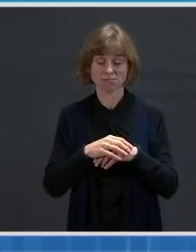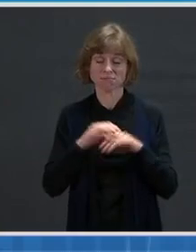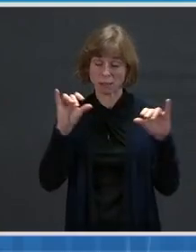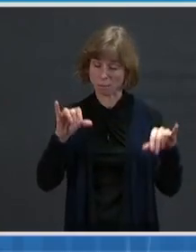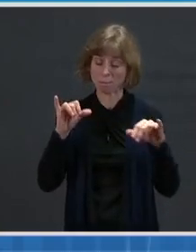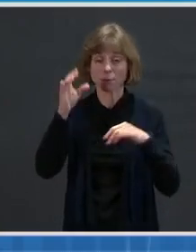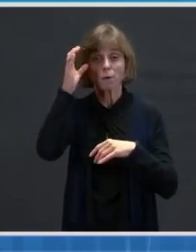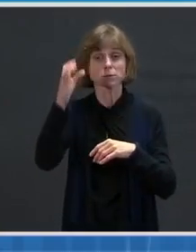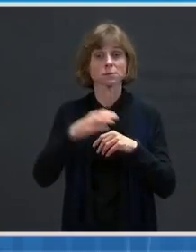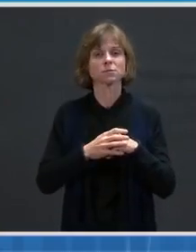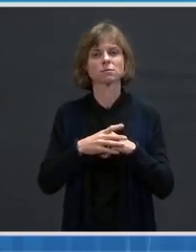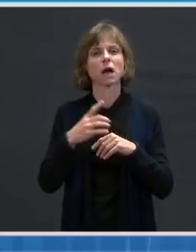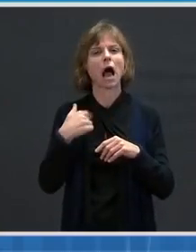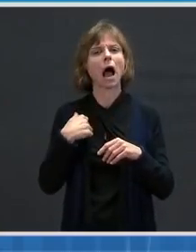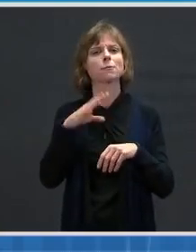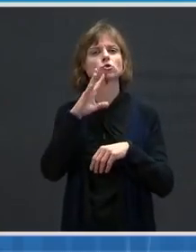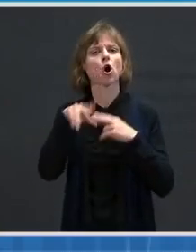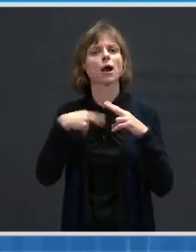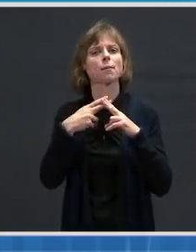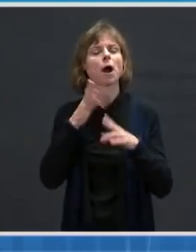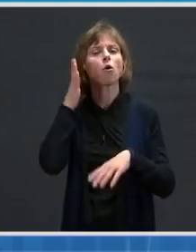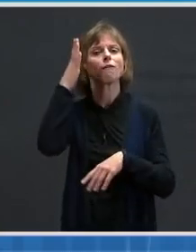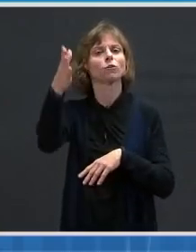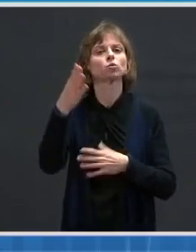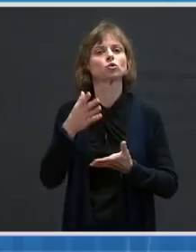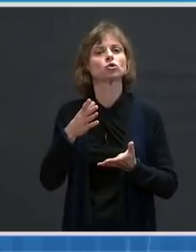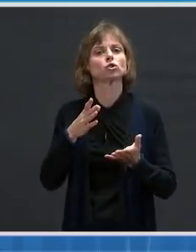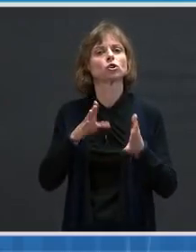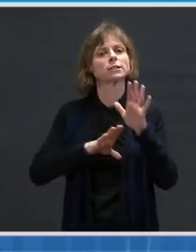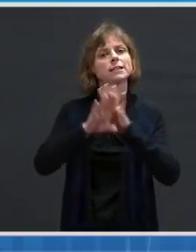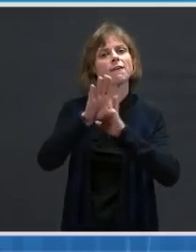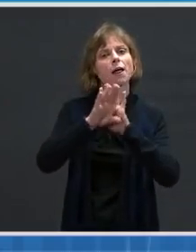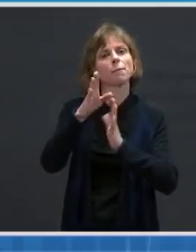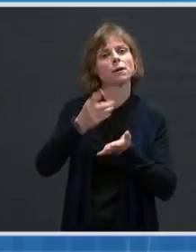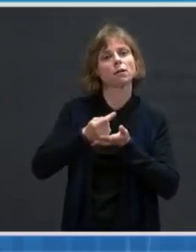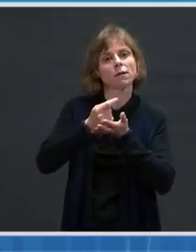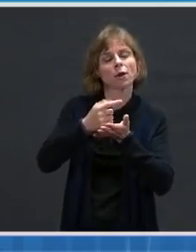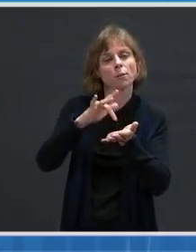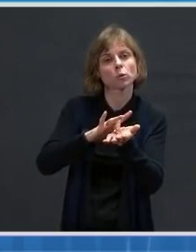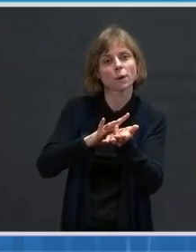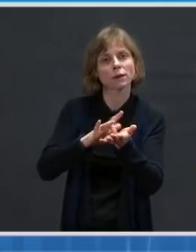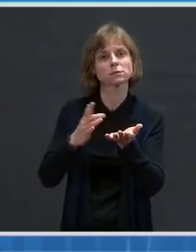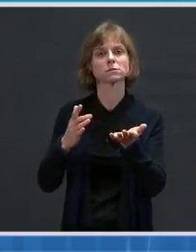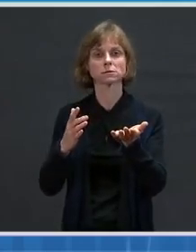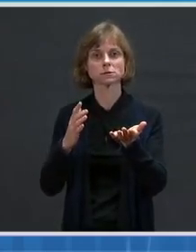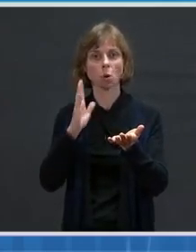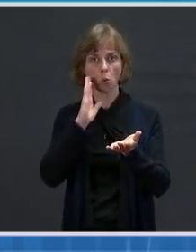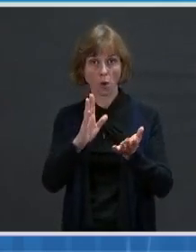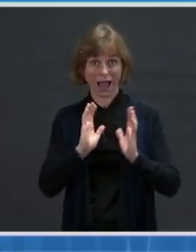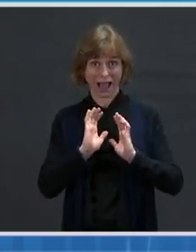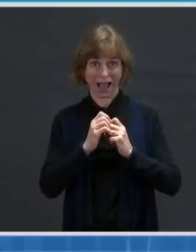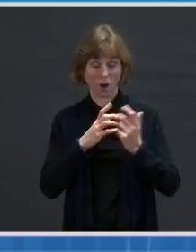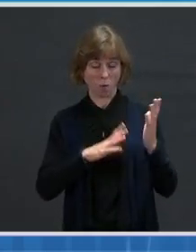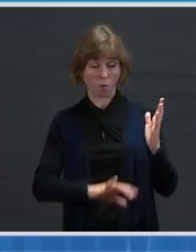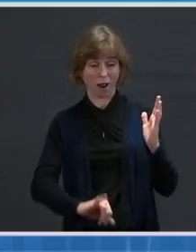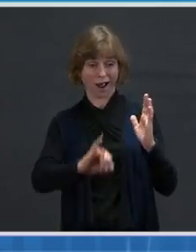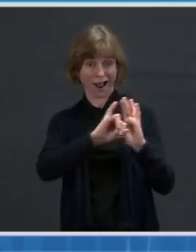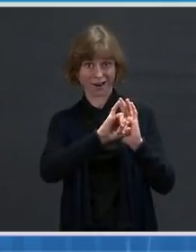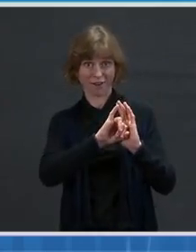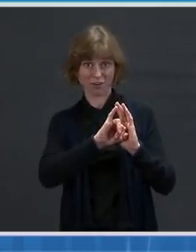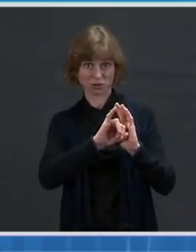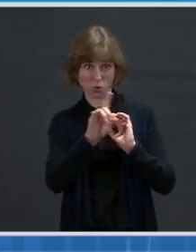the future development of therapeutics will be based on the identification of